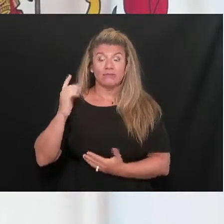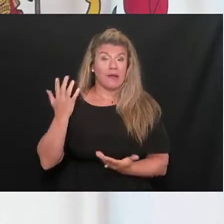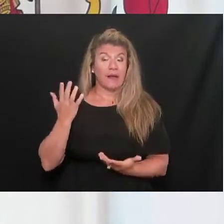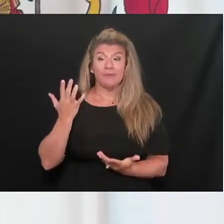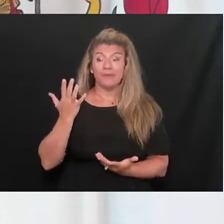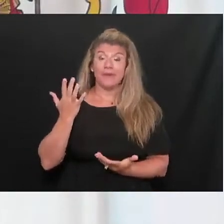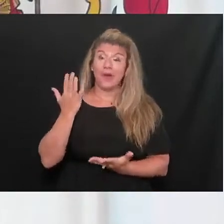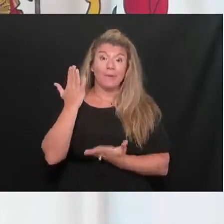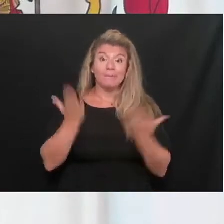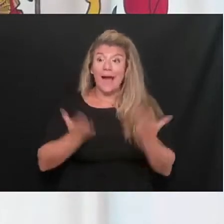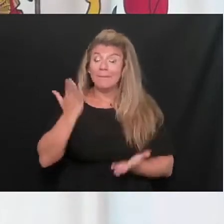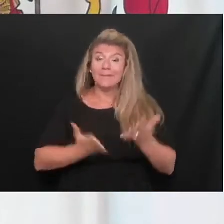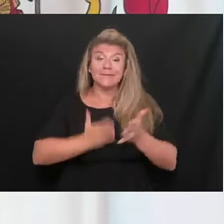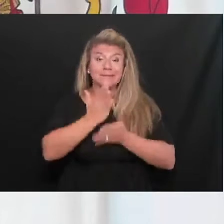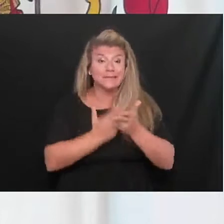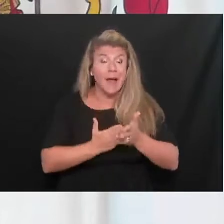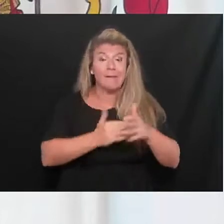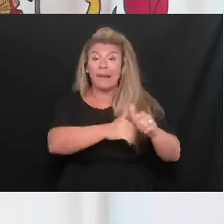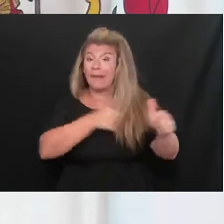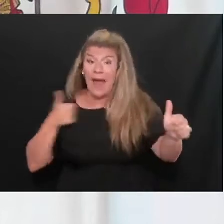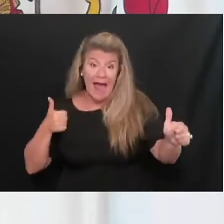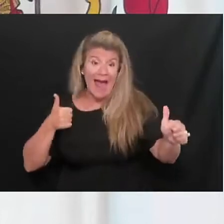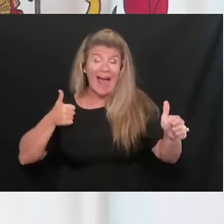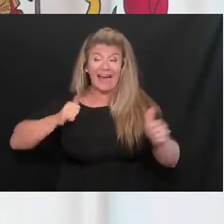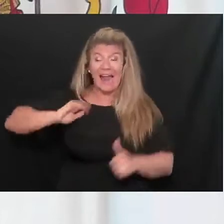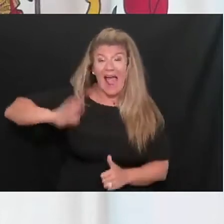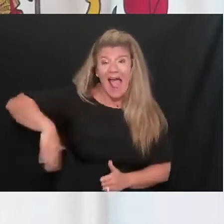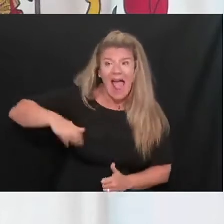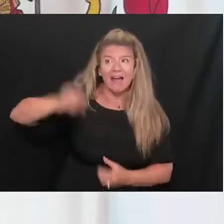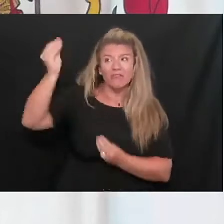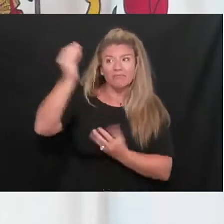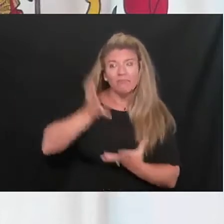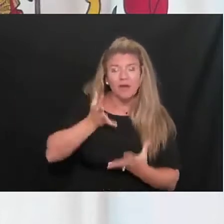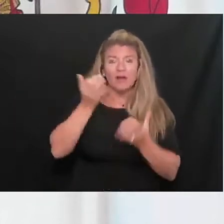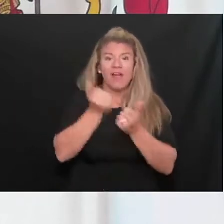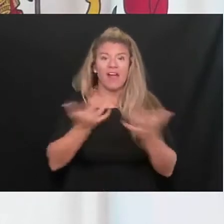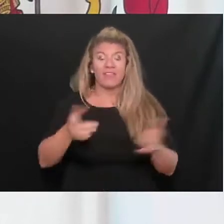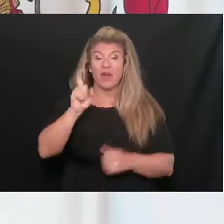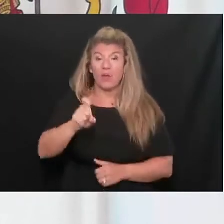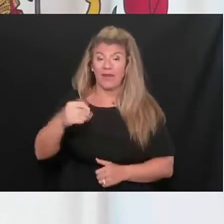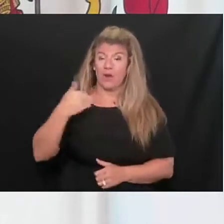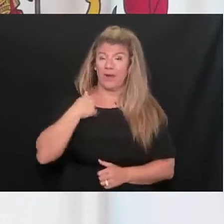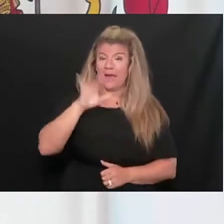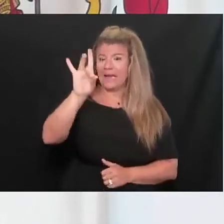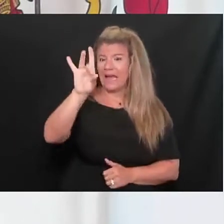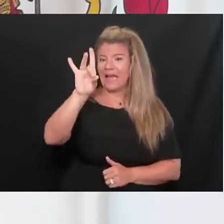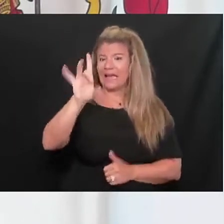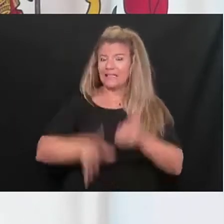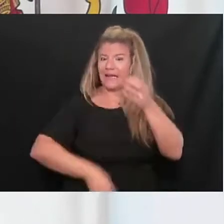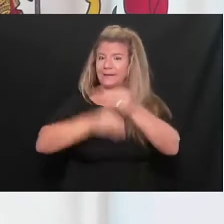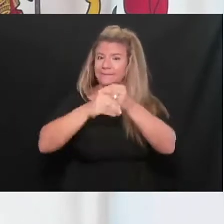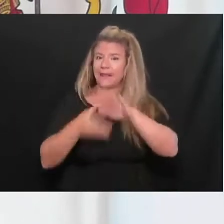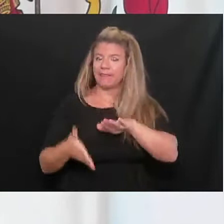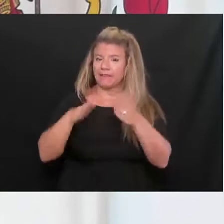there's some lag and they haven't gotten us all the information and everything, we had 8 additional deaths.